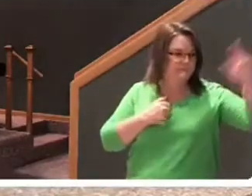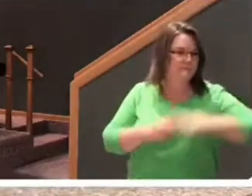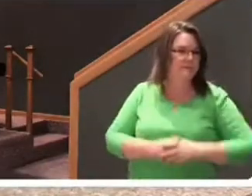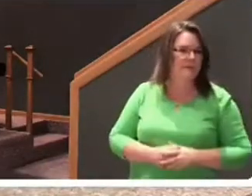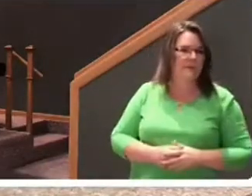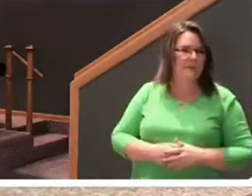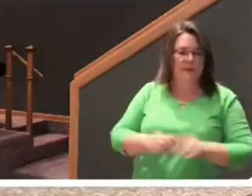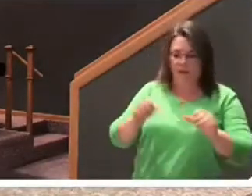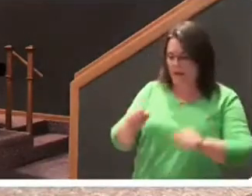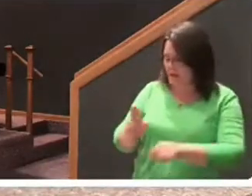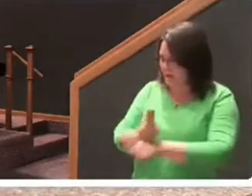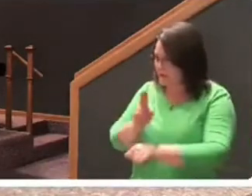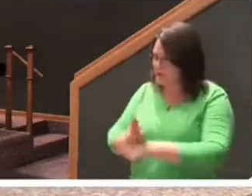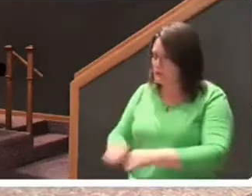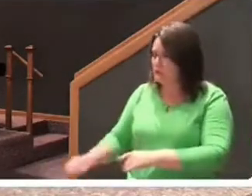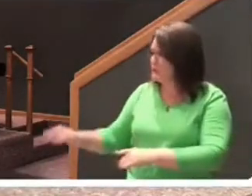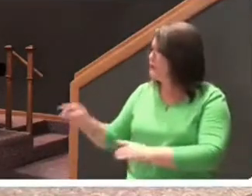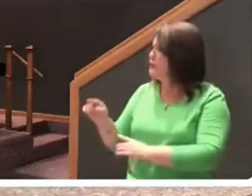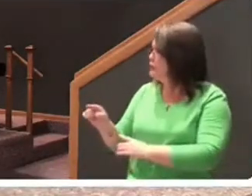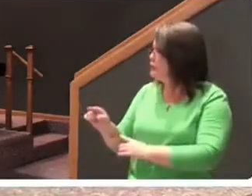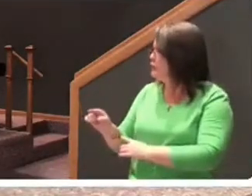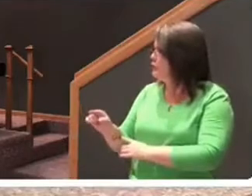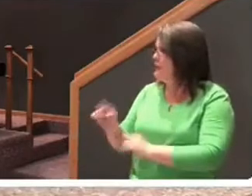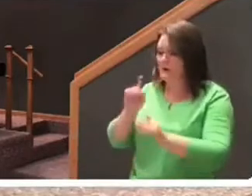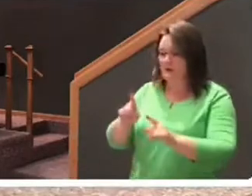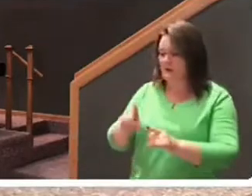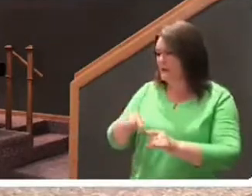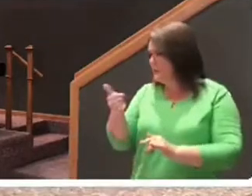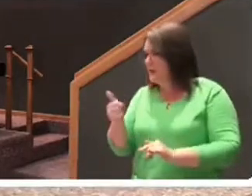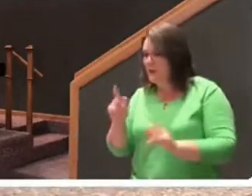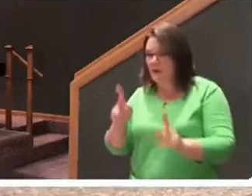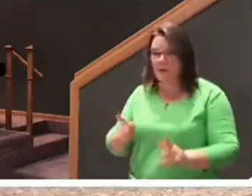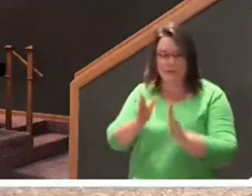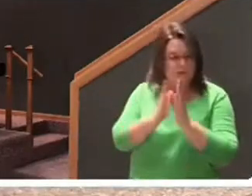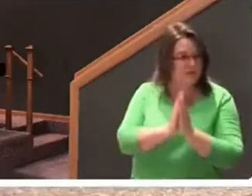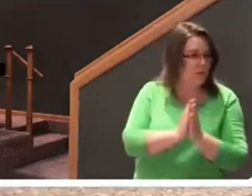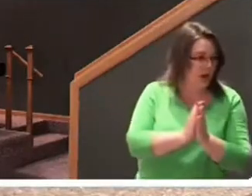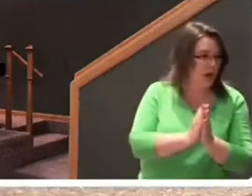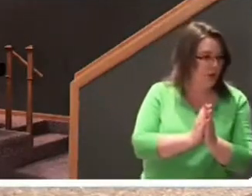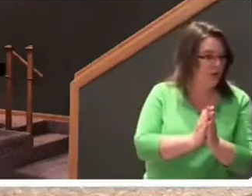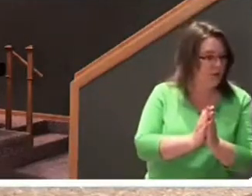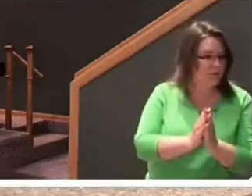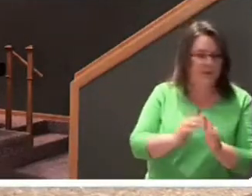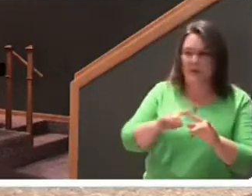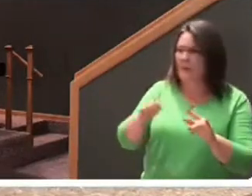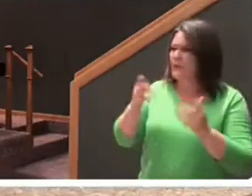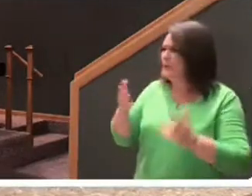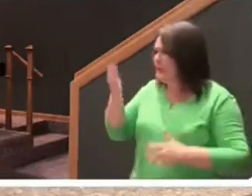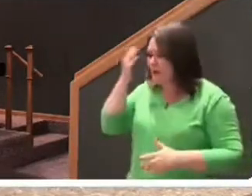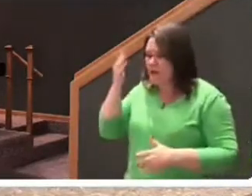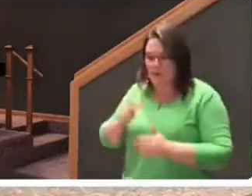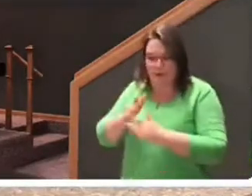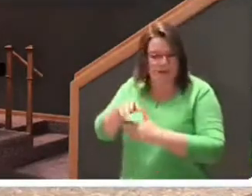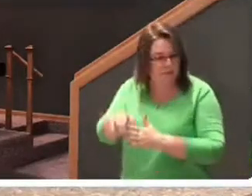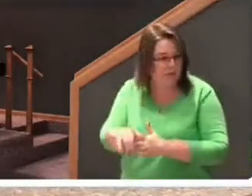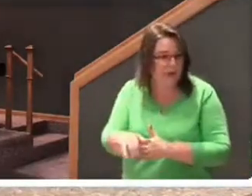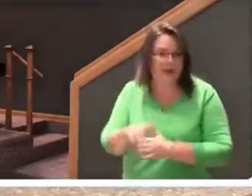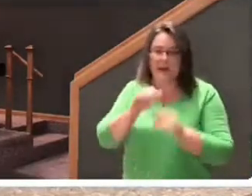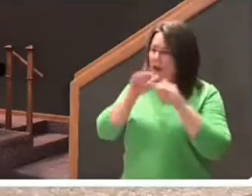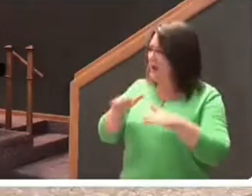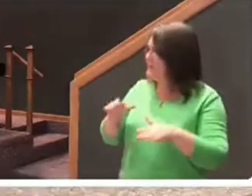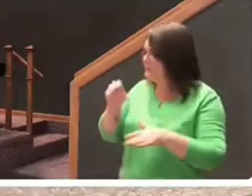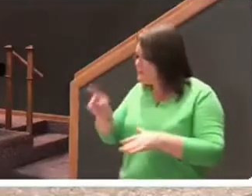And I was able to use you to be an answer to somebody else's prayer. But you already know that after that, I